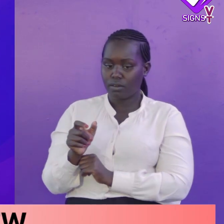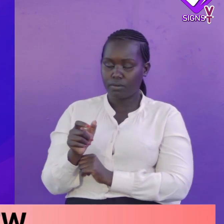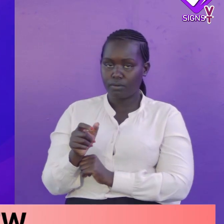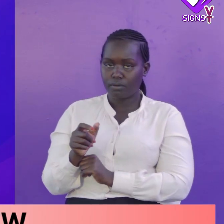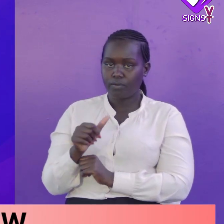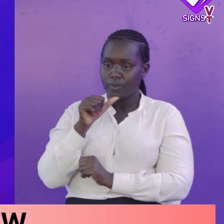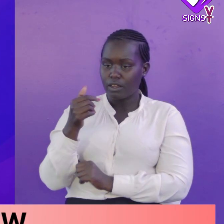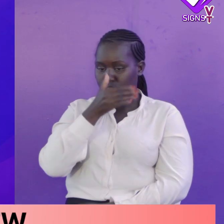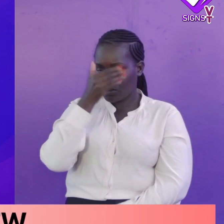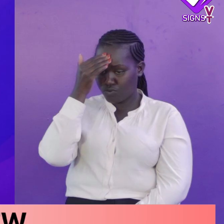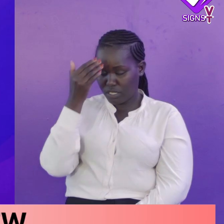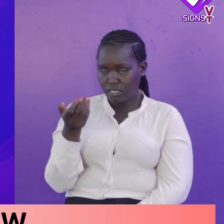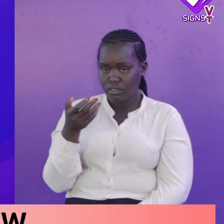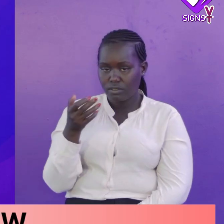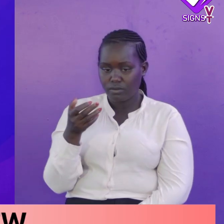Not forgetting